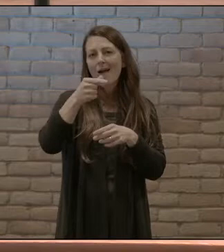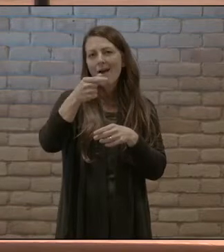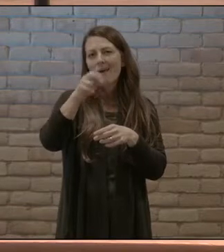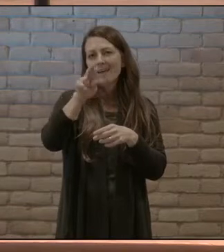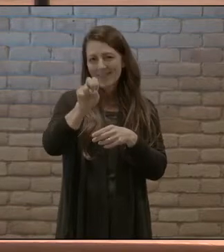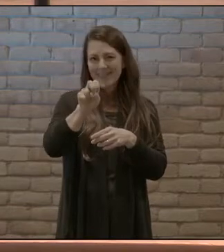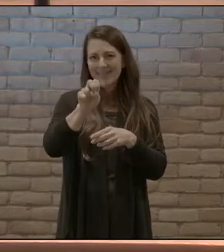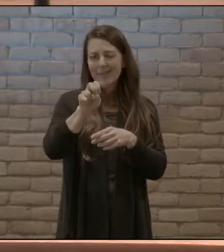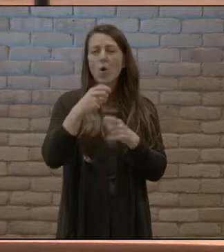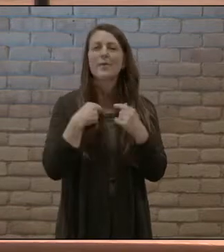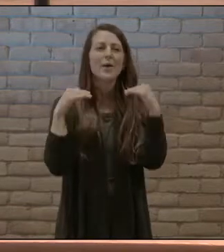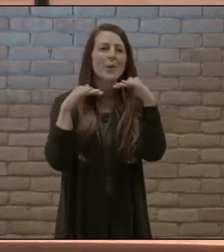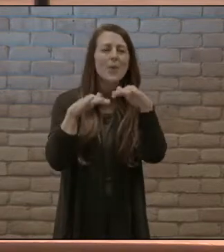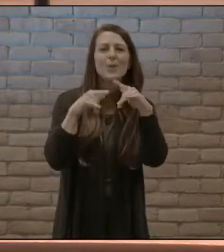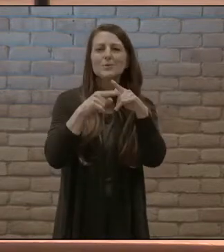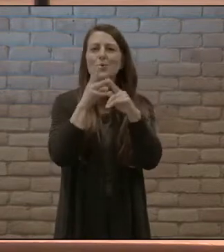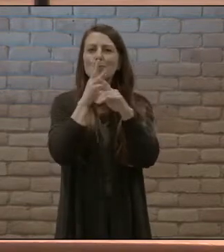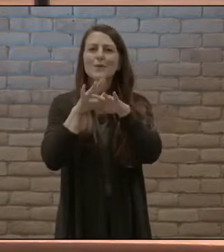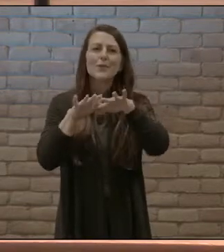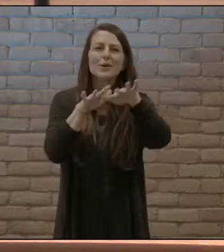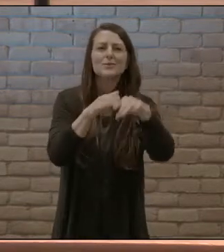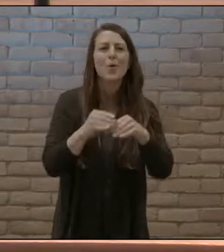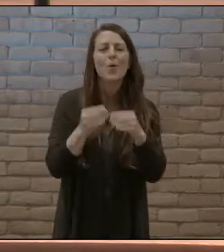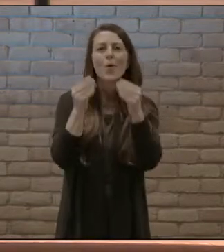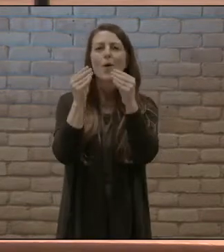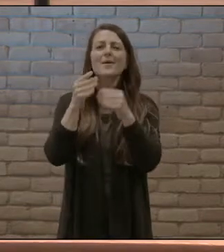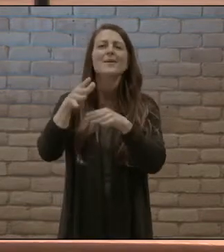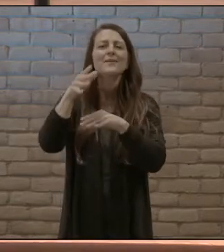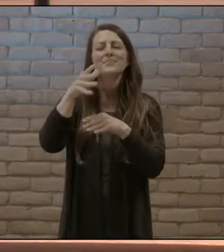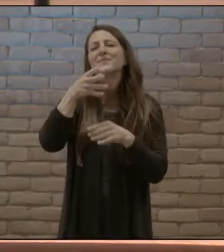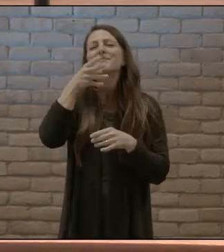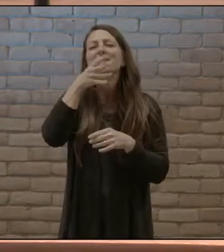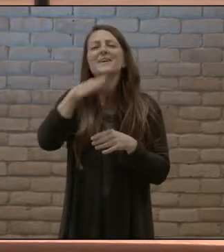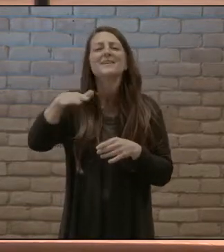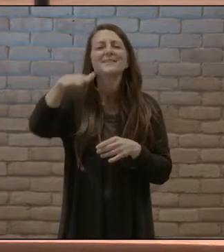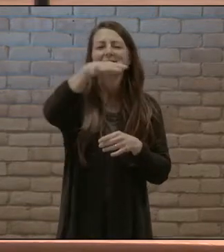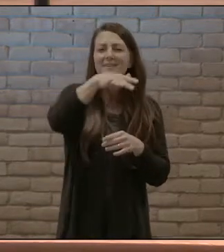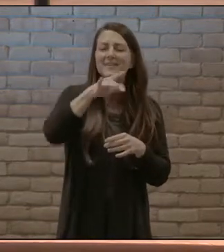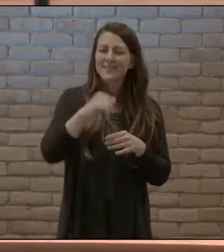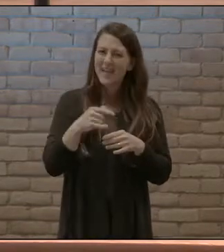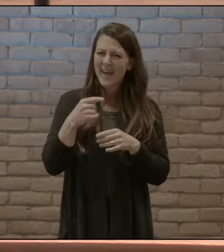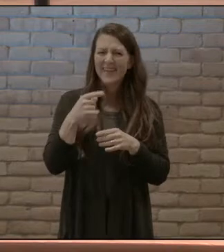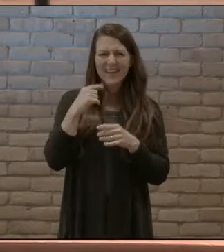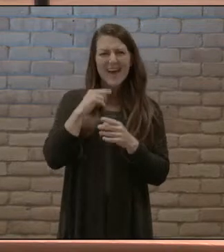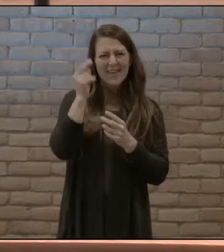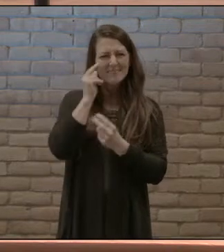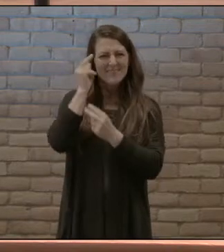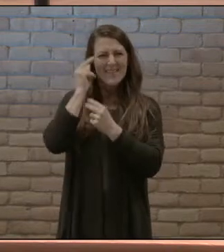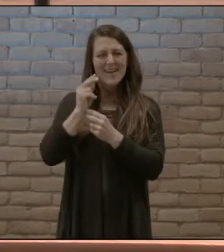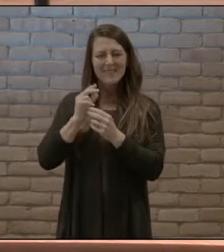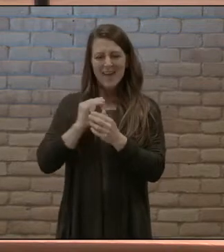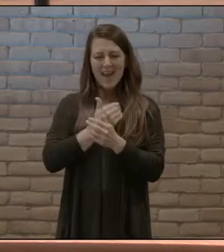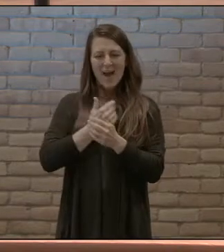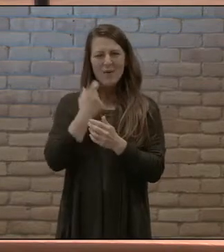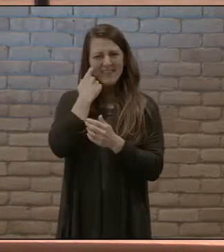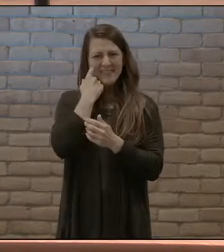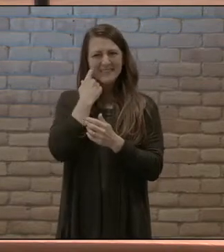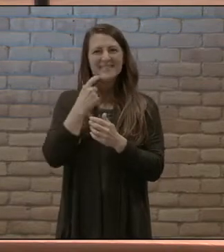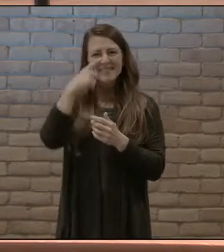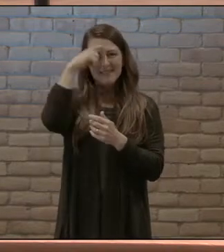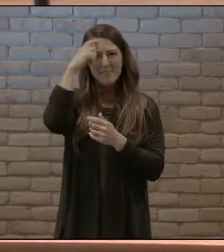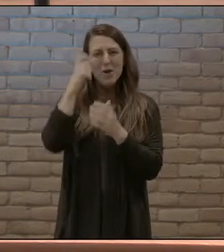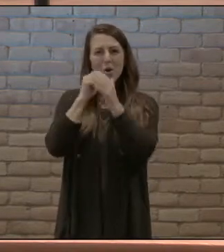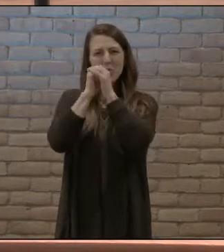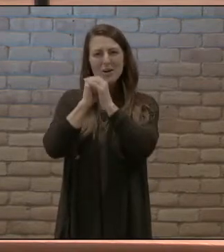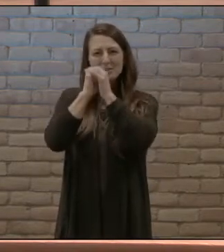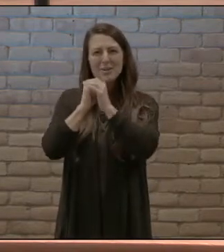at rivers. They gathered in open fields. It reminds me of our worship this summer in our parking lots and in a big open field